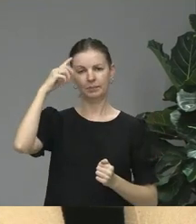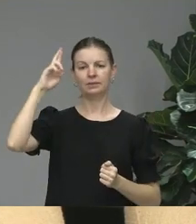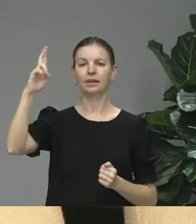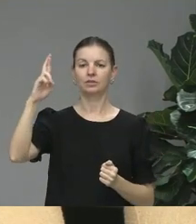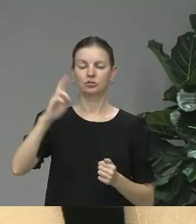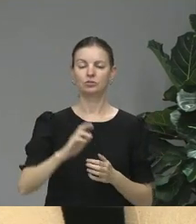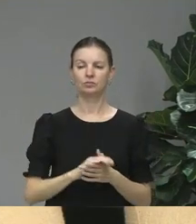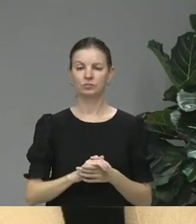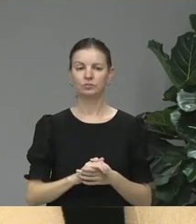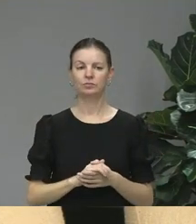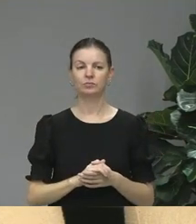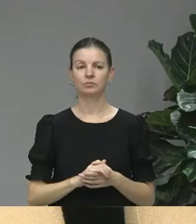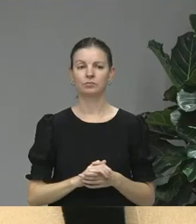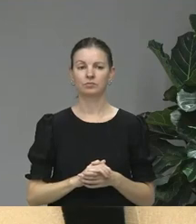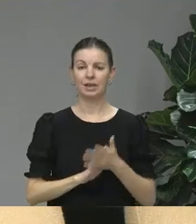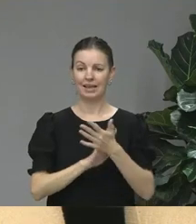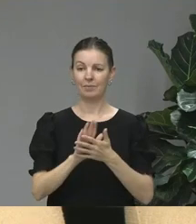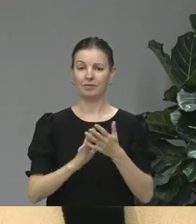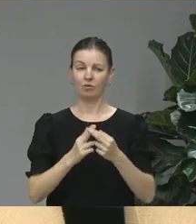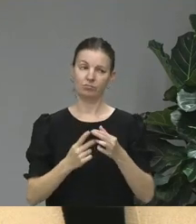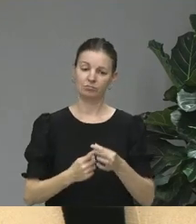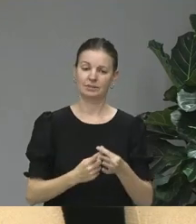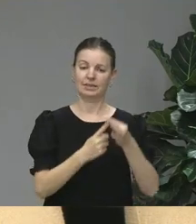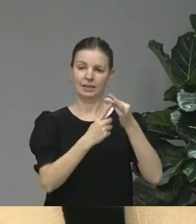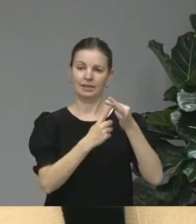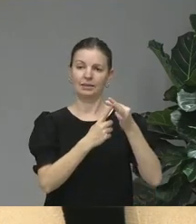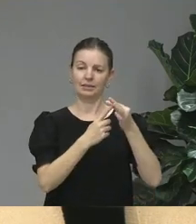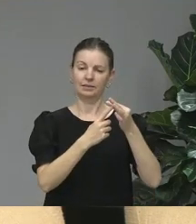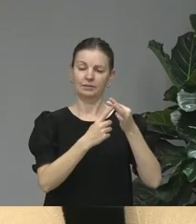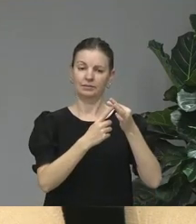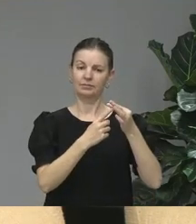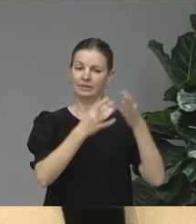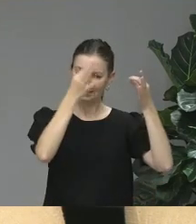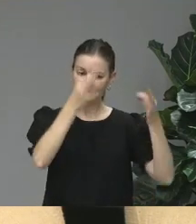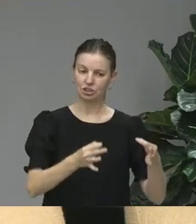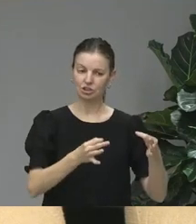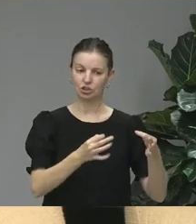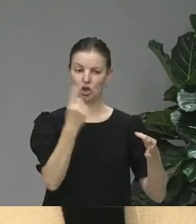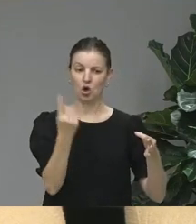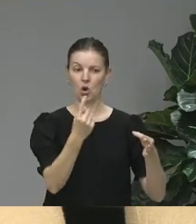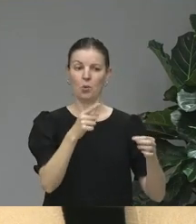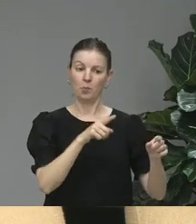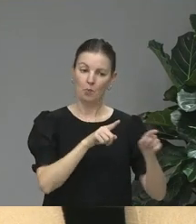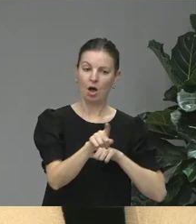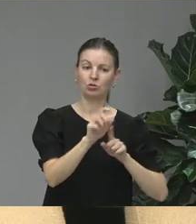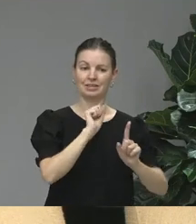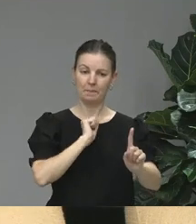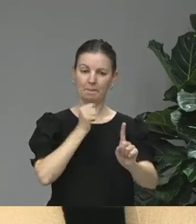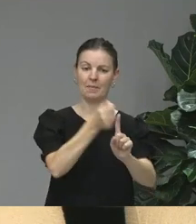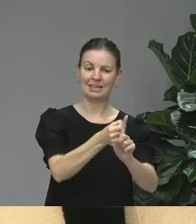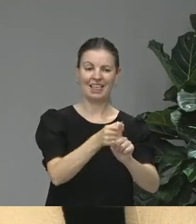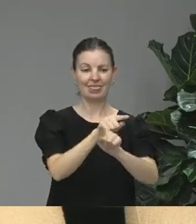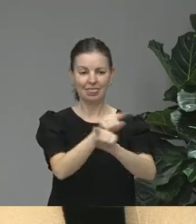in areas of key decision making, that the people most affected must be